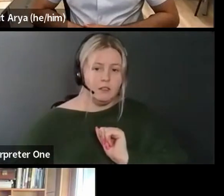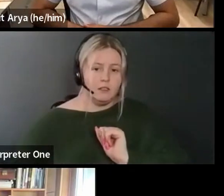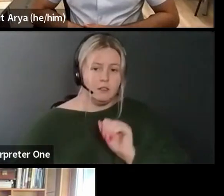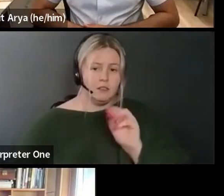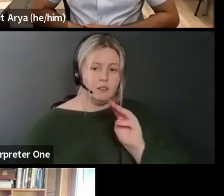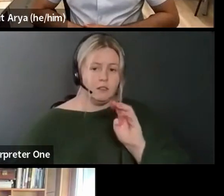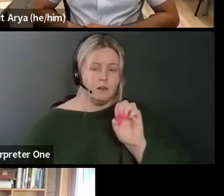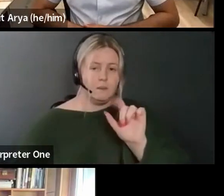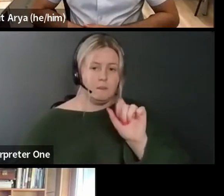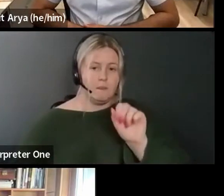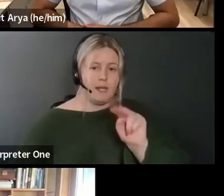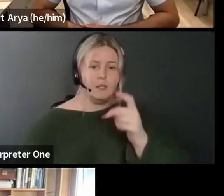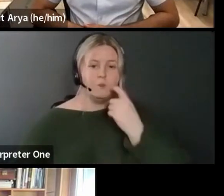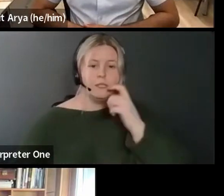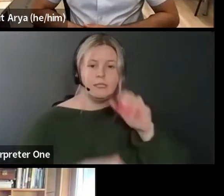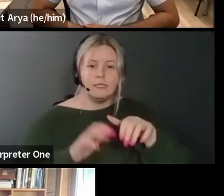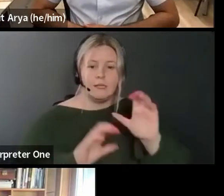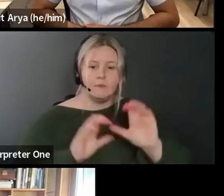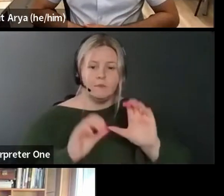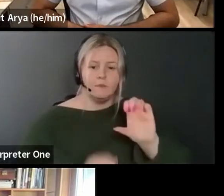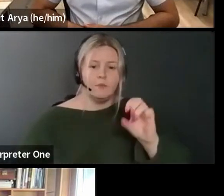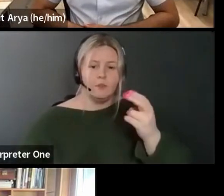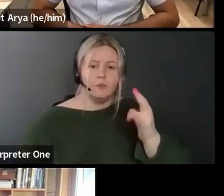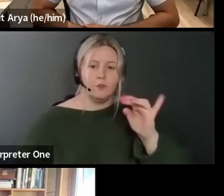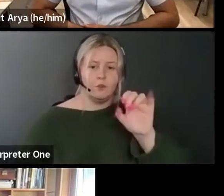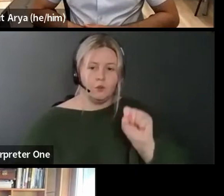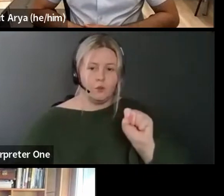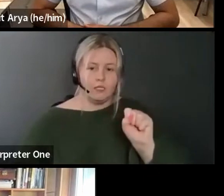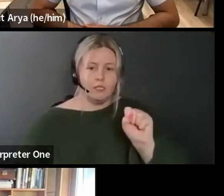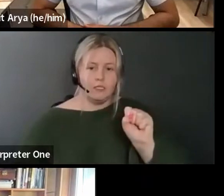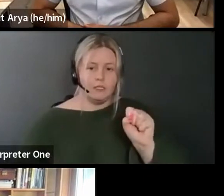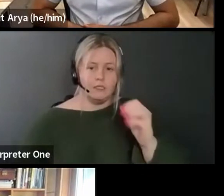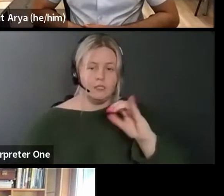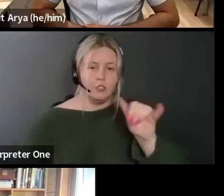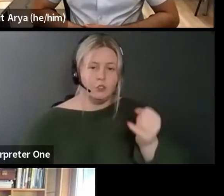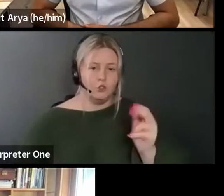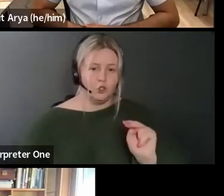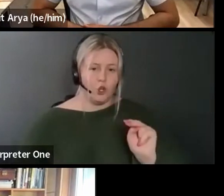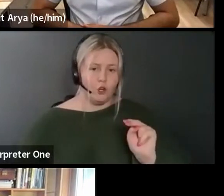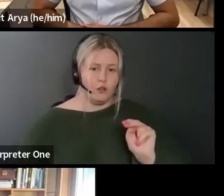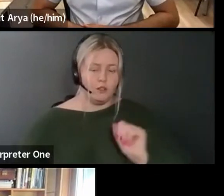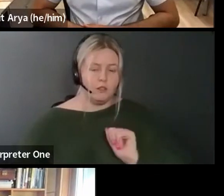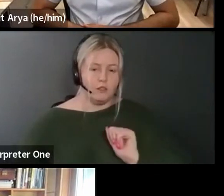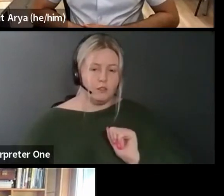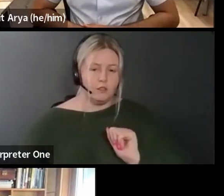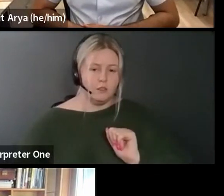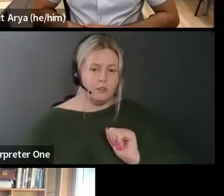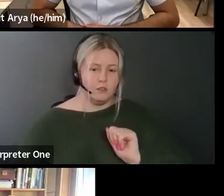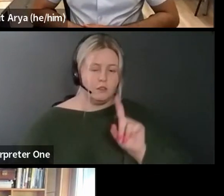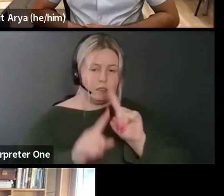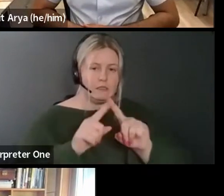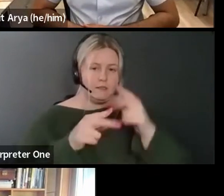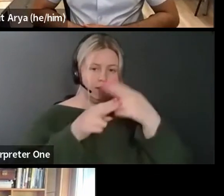Megan just put in the chat, Chris Gladders and John Taggart. Yeah.